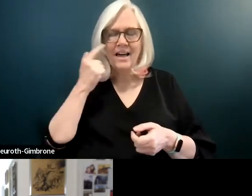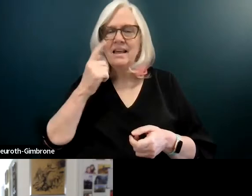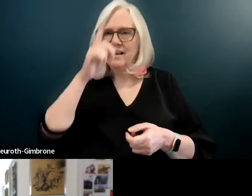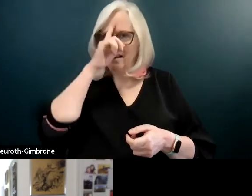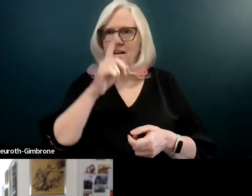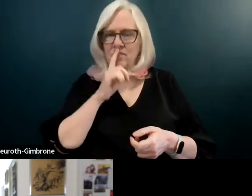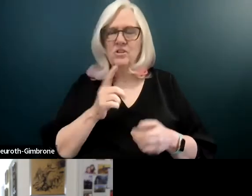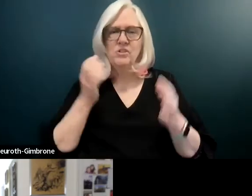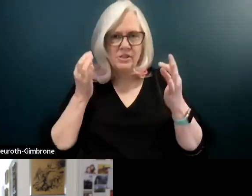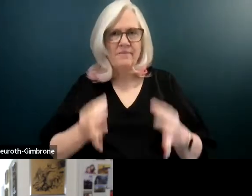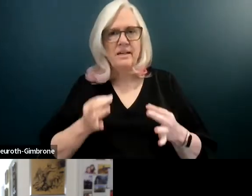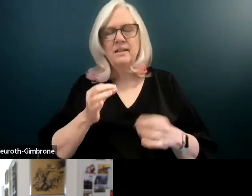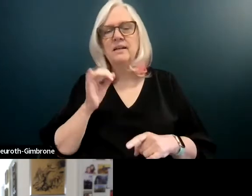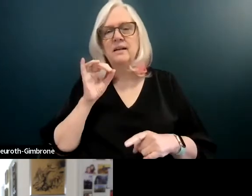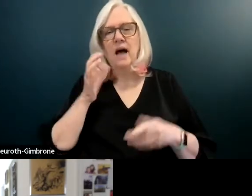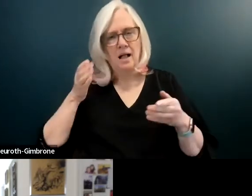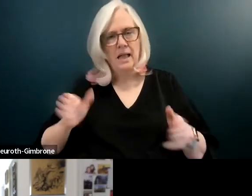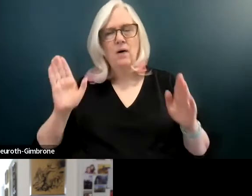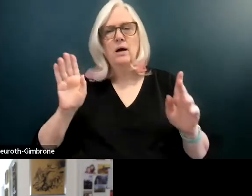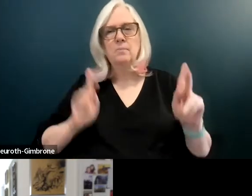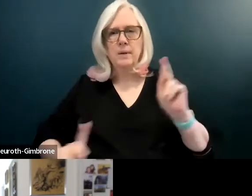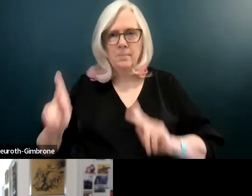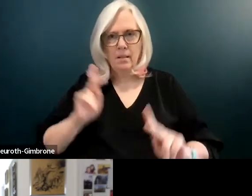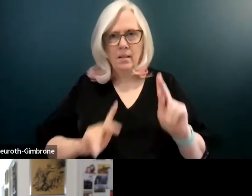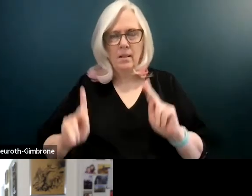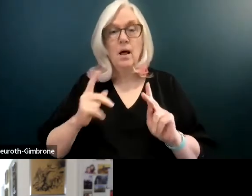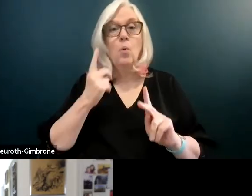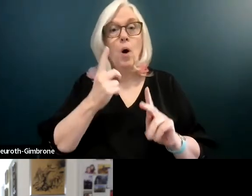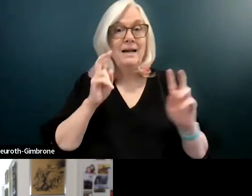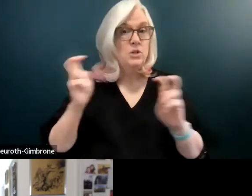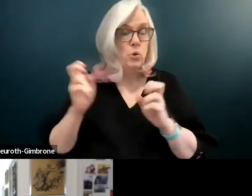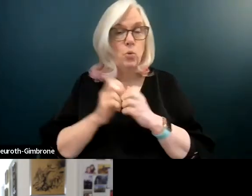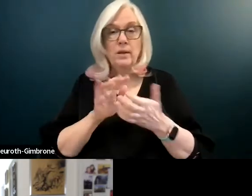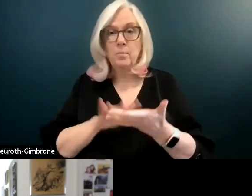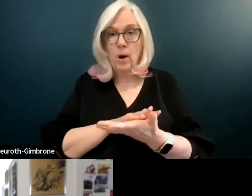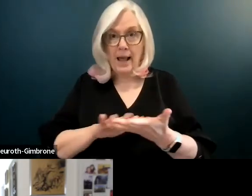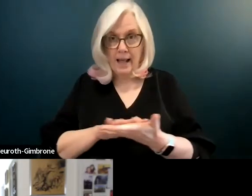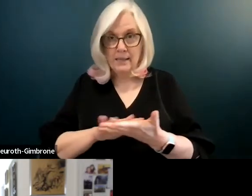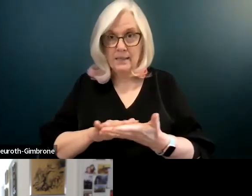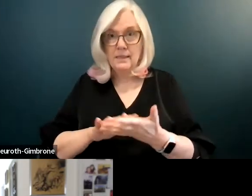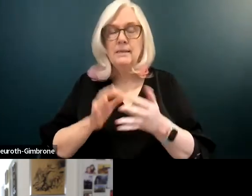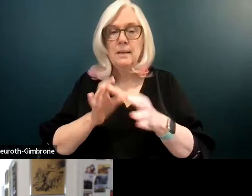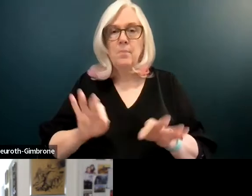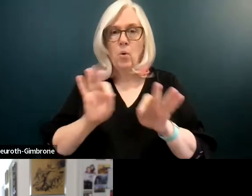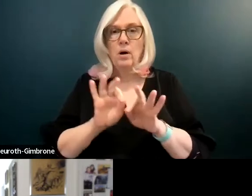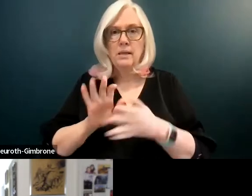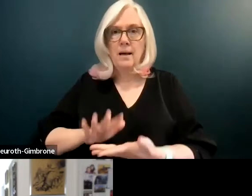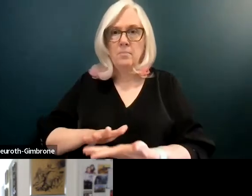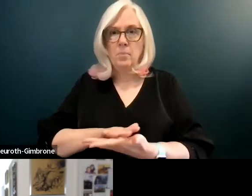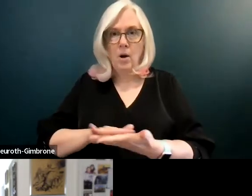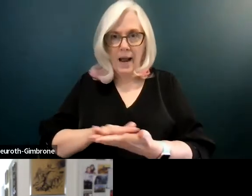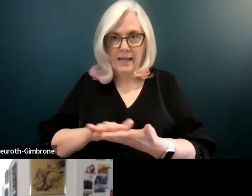definitely allowing people, one of the issues around Braille, which is really important, is that Braille is not being taught